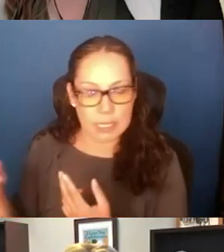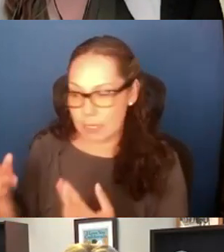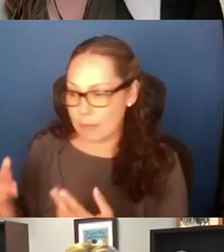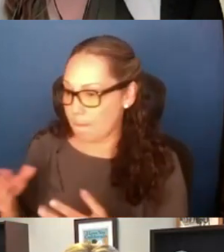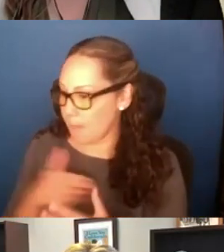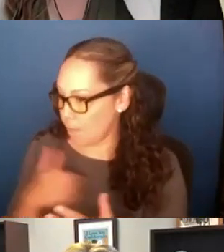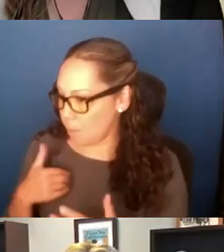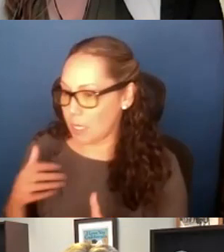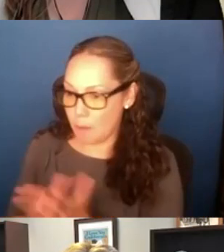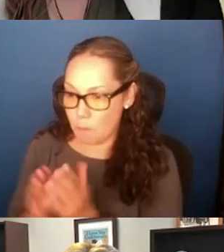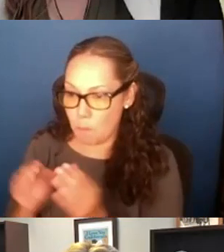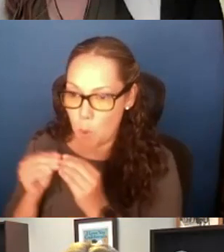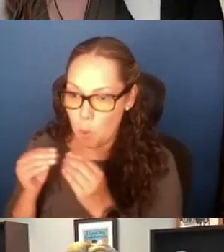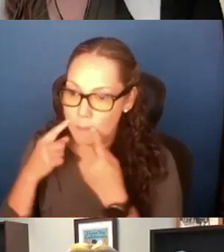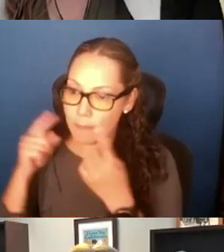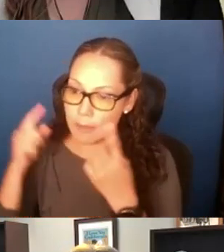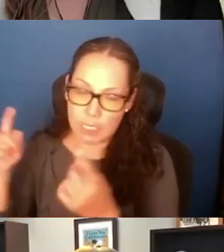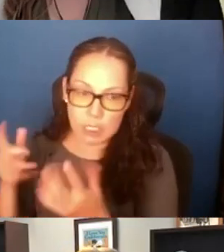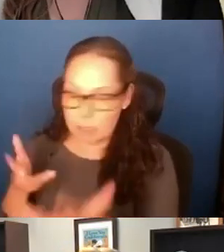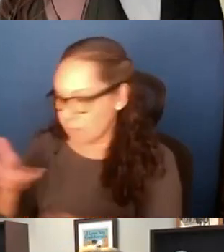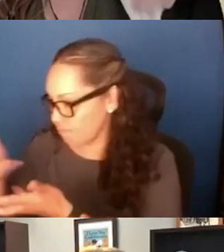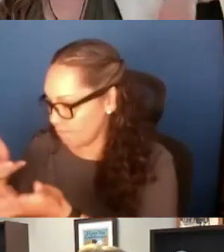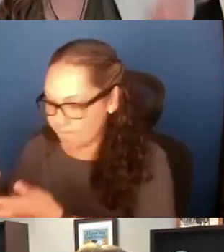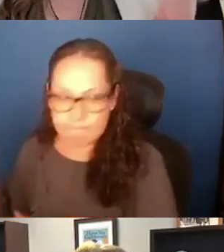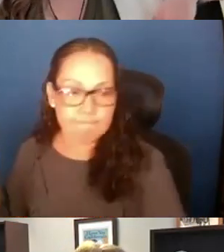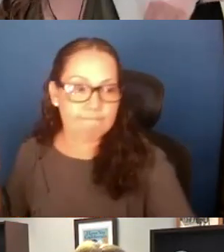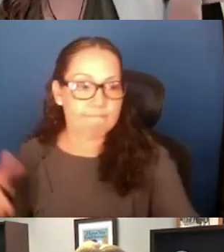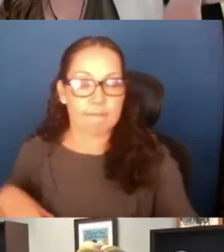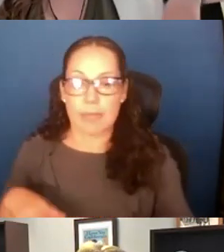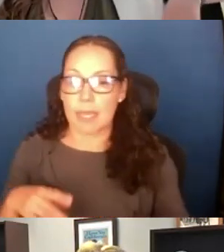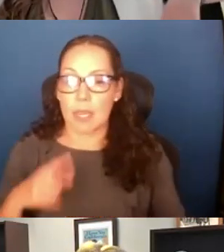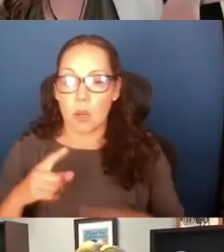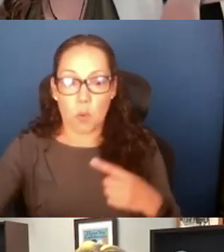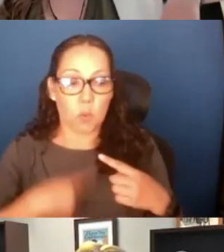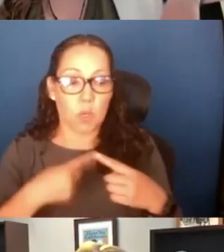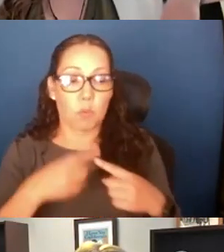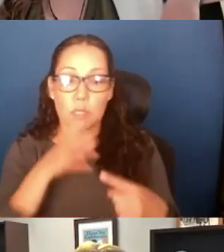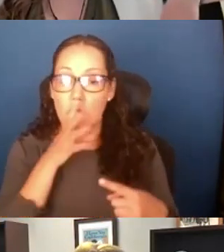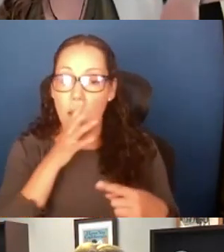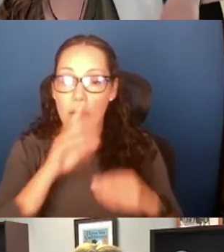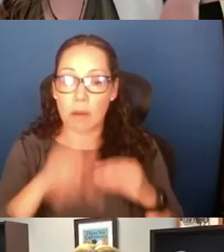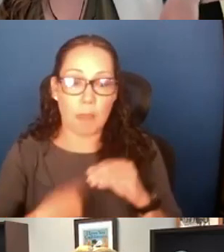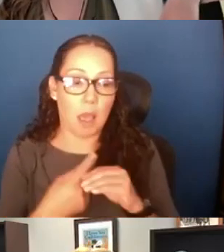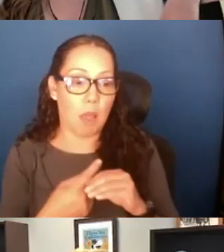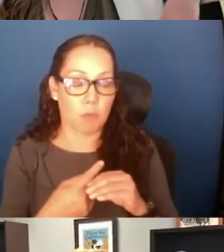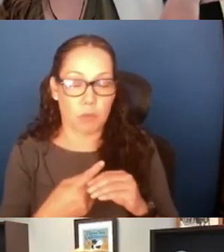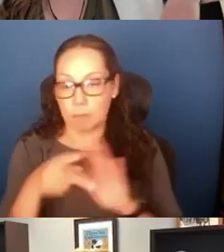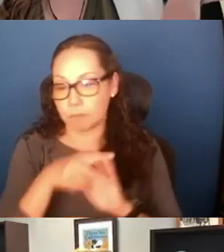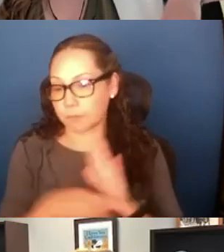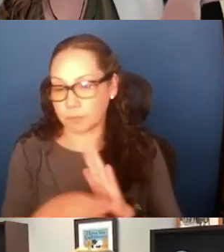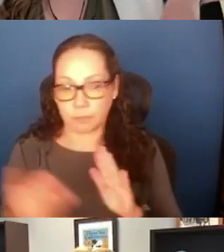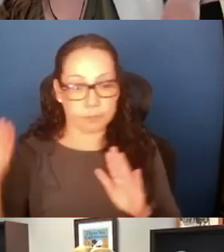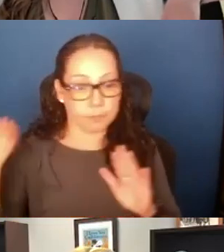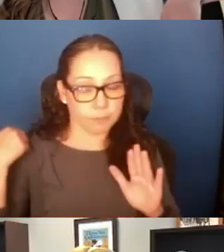the other thing is more of a question. I wonder, as we've talked through these protocols previously, if there